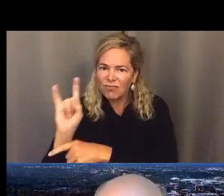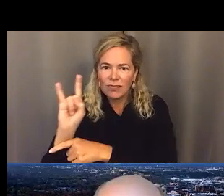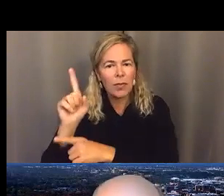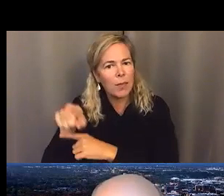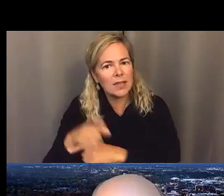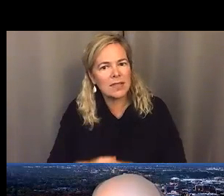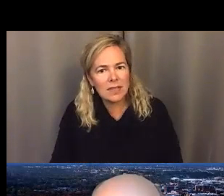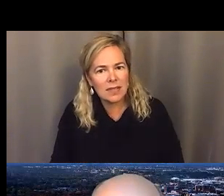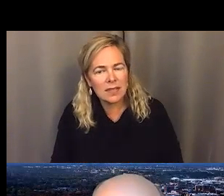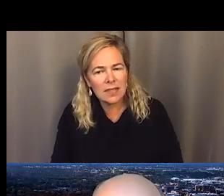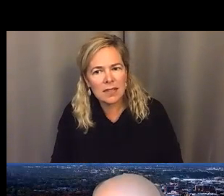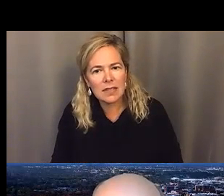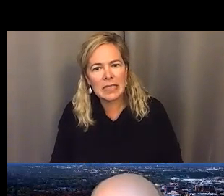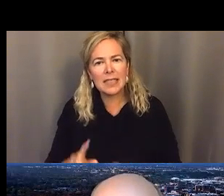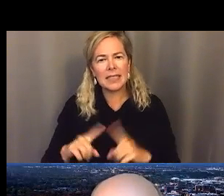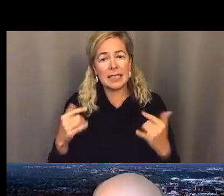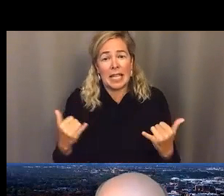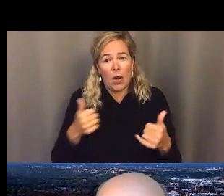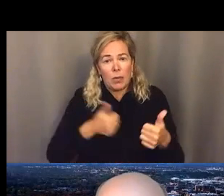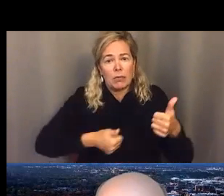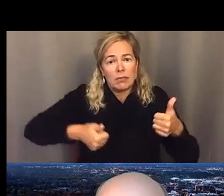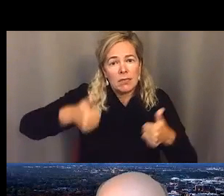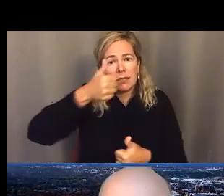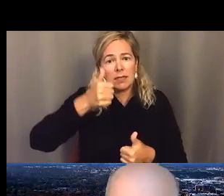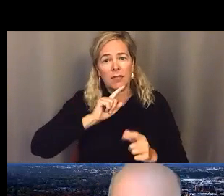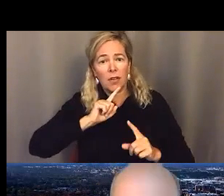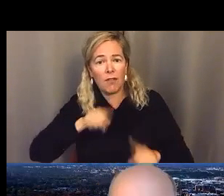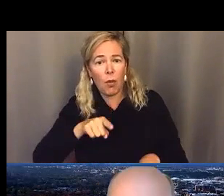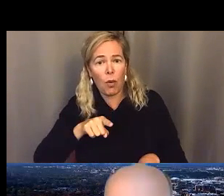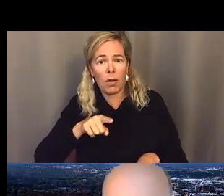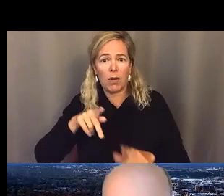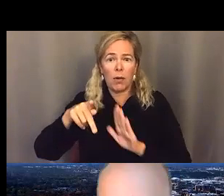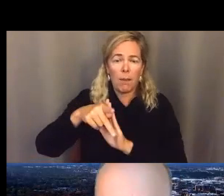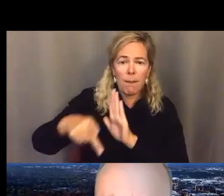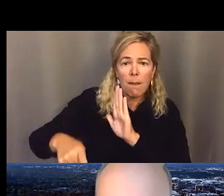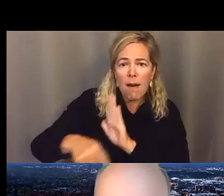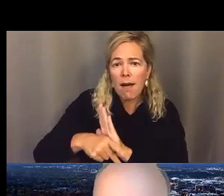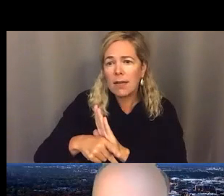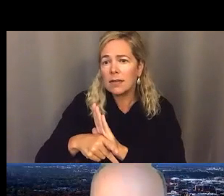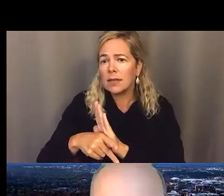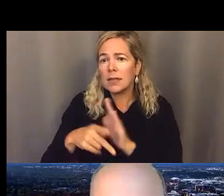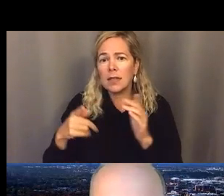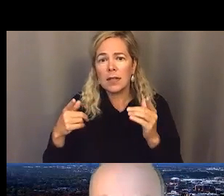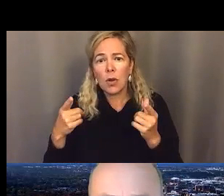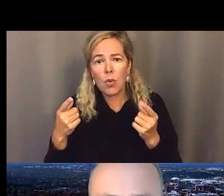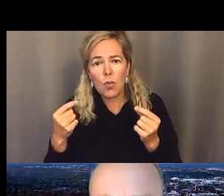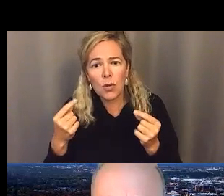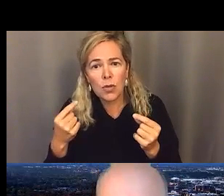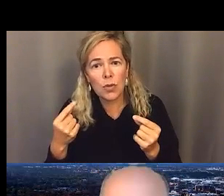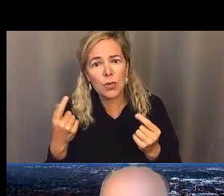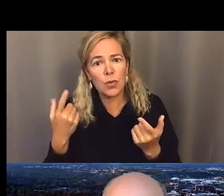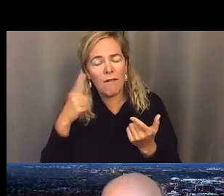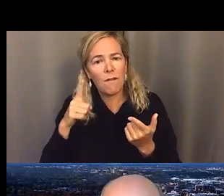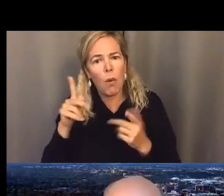executive orders and the policies of when we should be in places for essential work. But you just have to